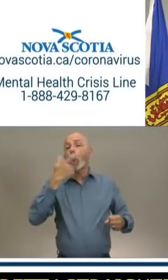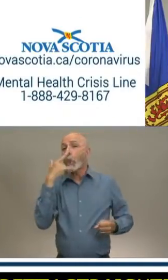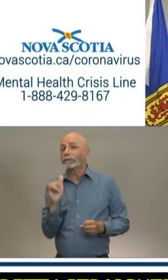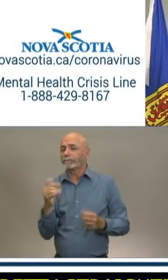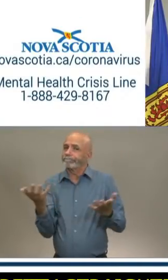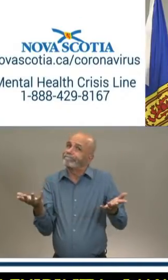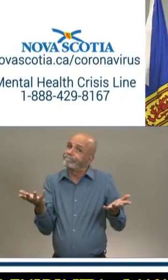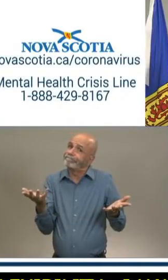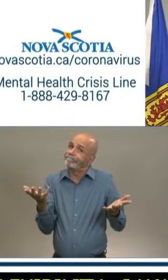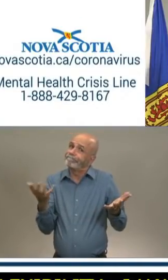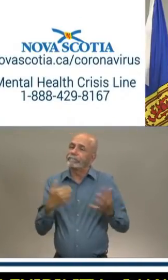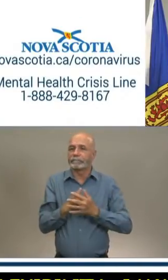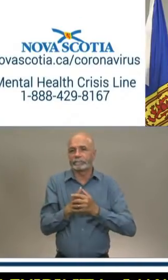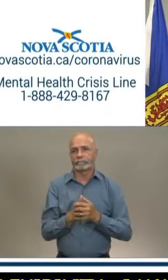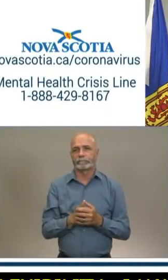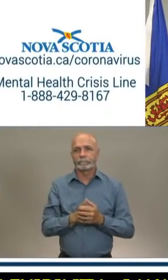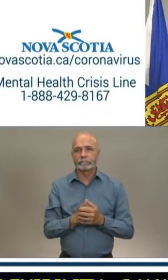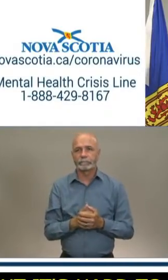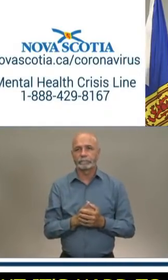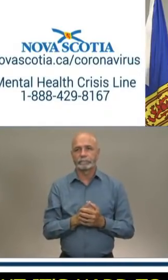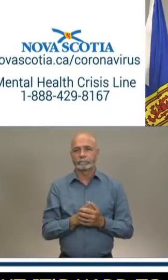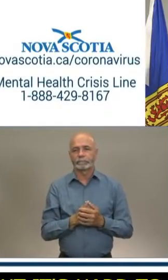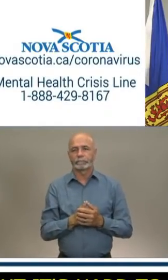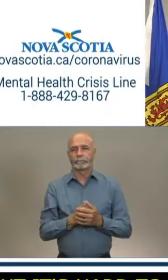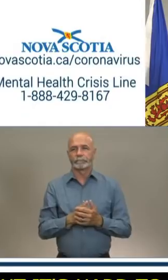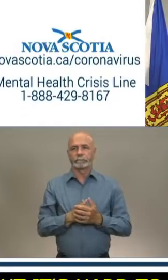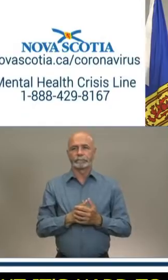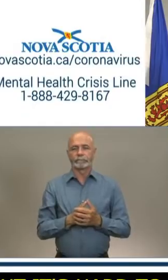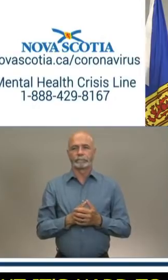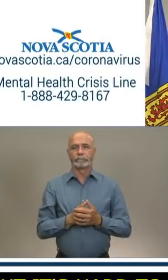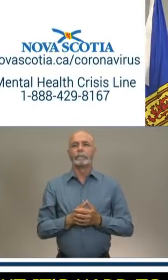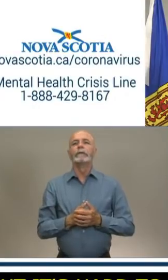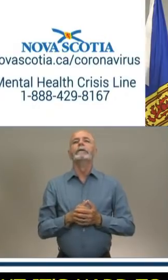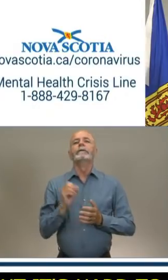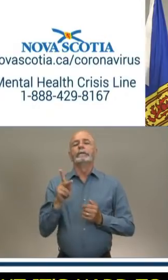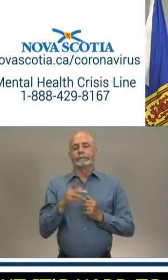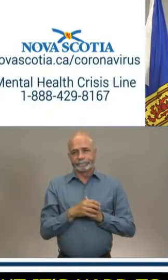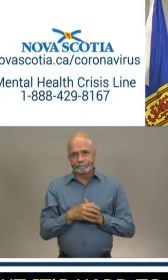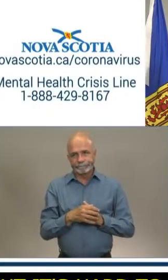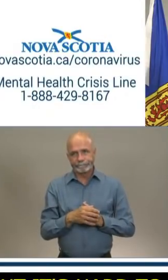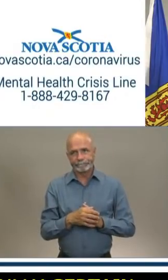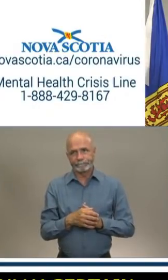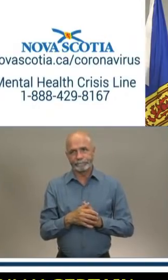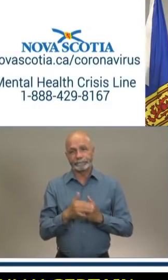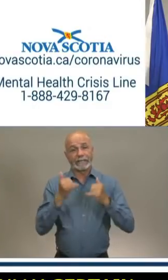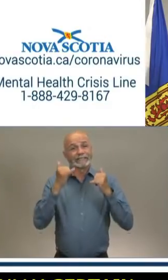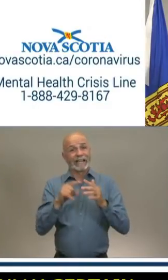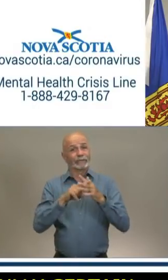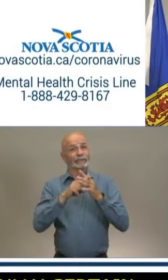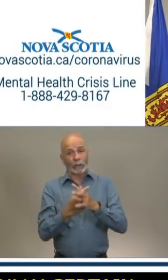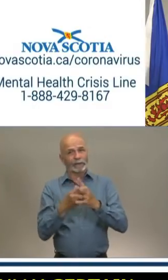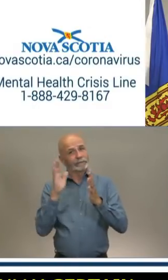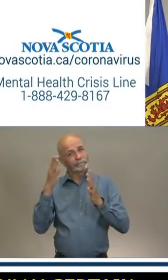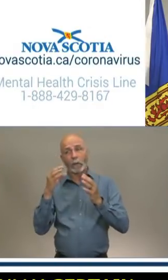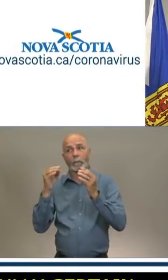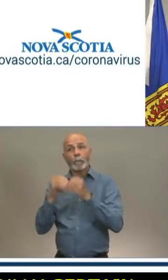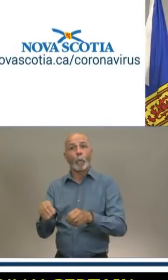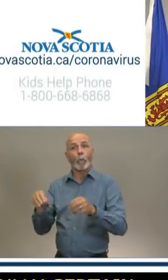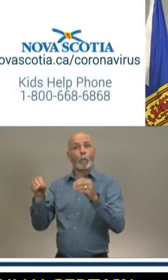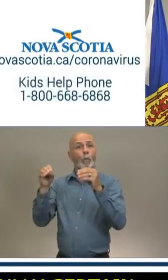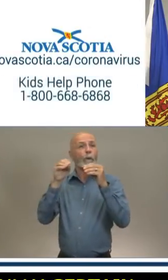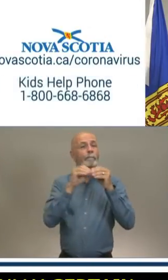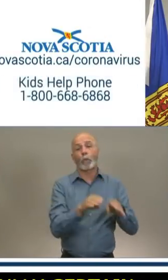with your follow-up. And now that we are opening up and allowing more freedoms, particularly for those individuals who are